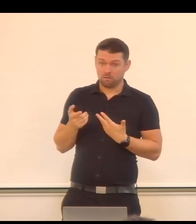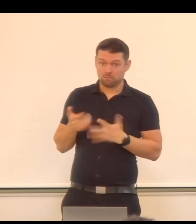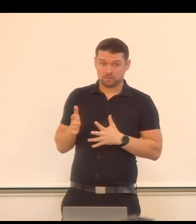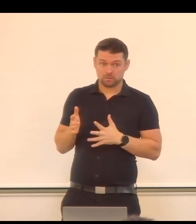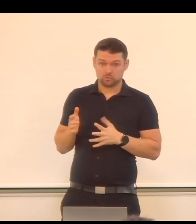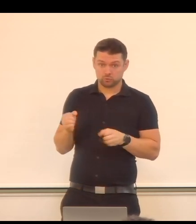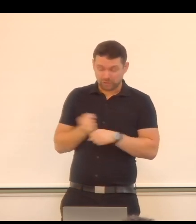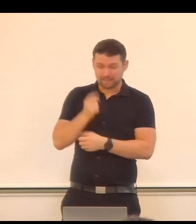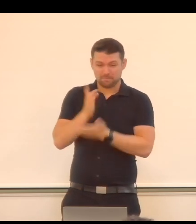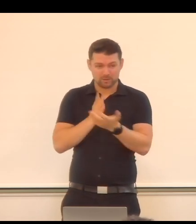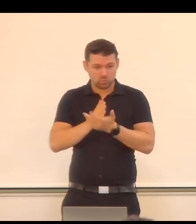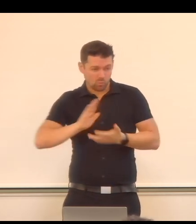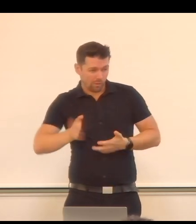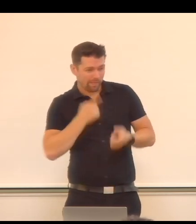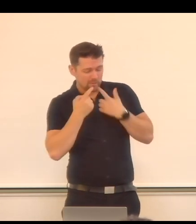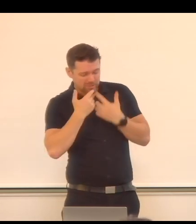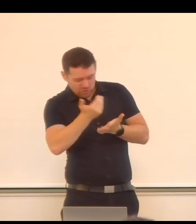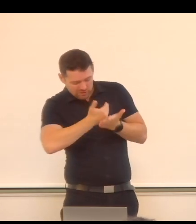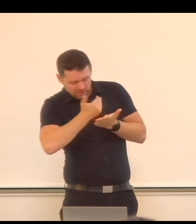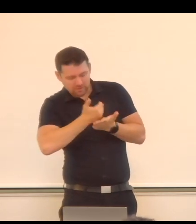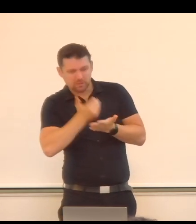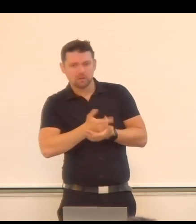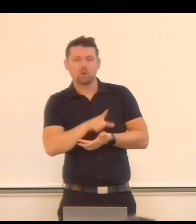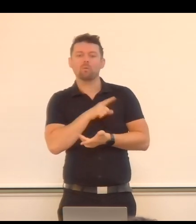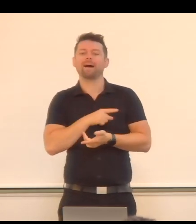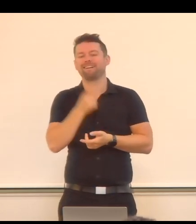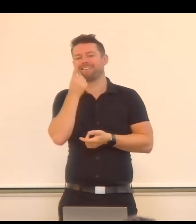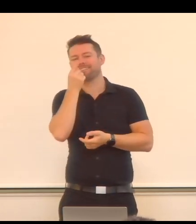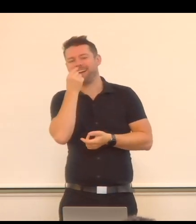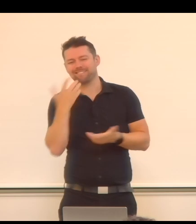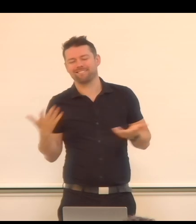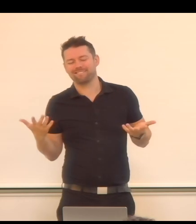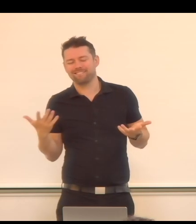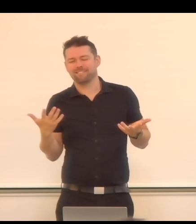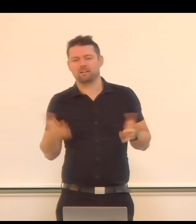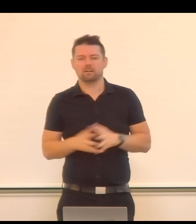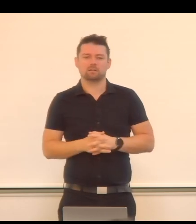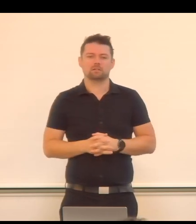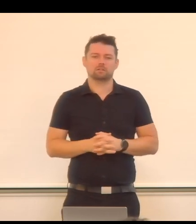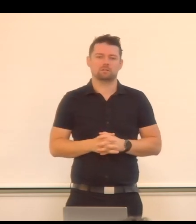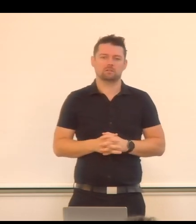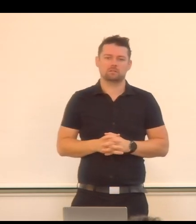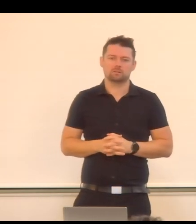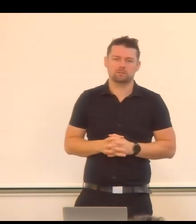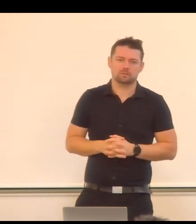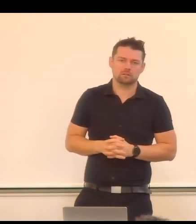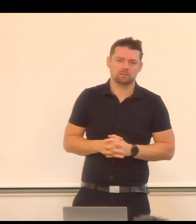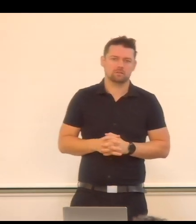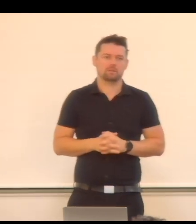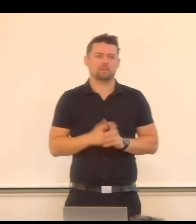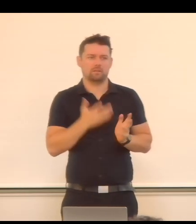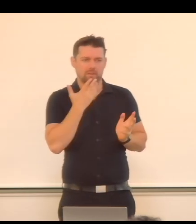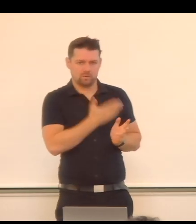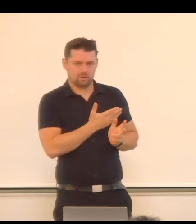to capture that information because they had the capability there at JSC to do it. Thank you.